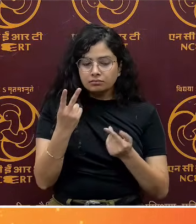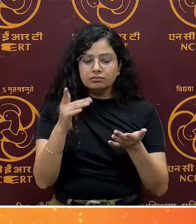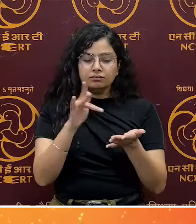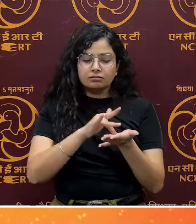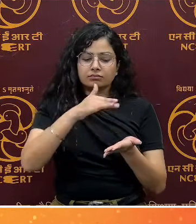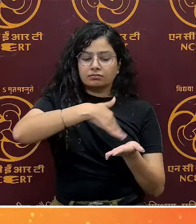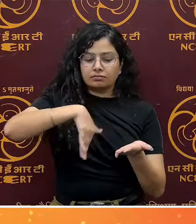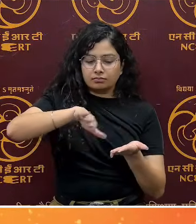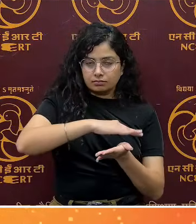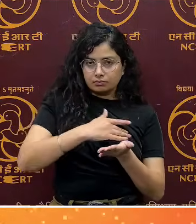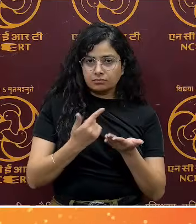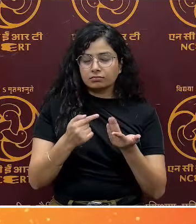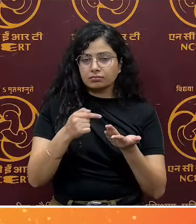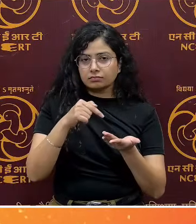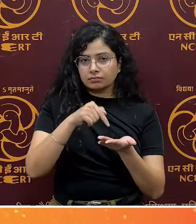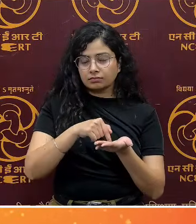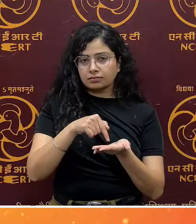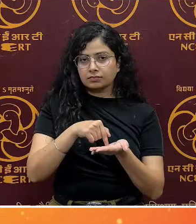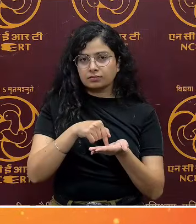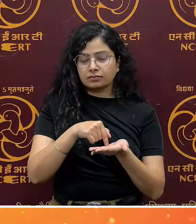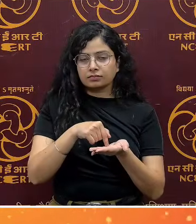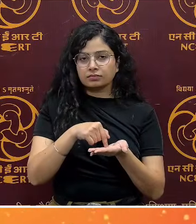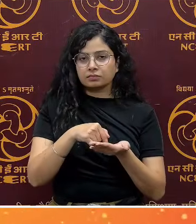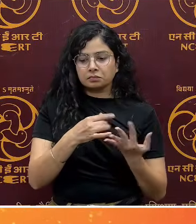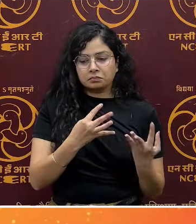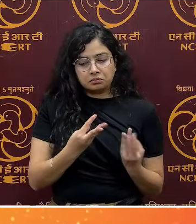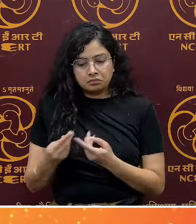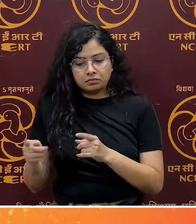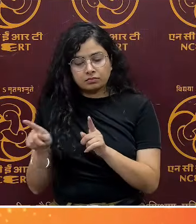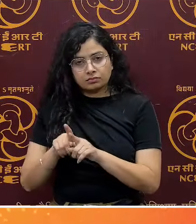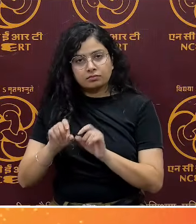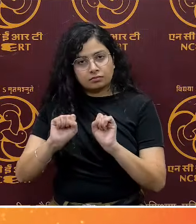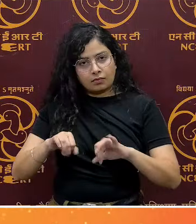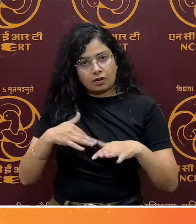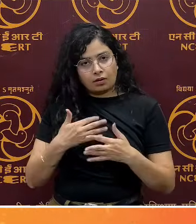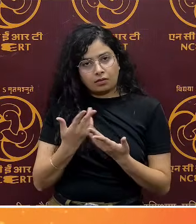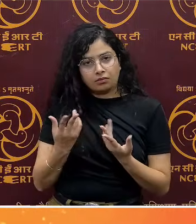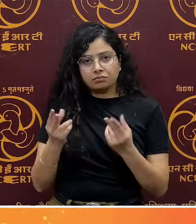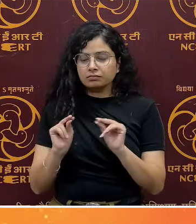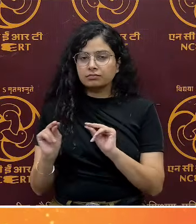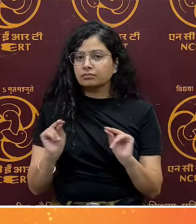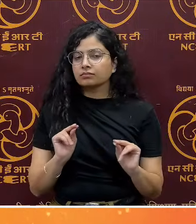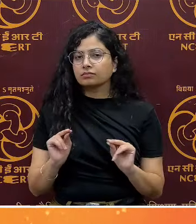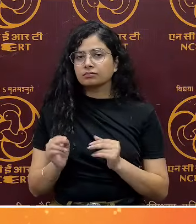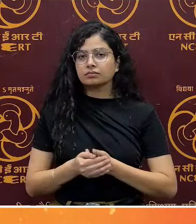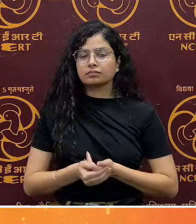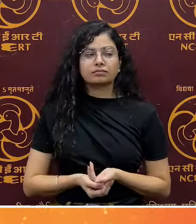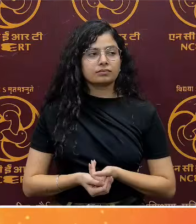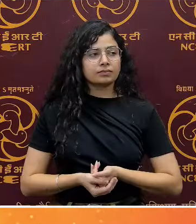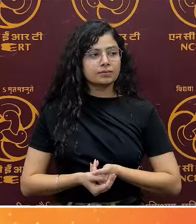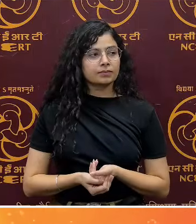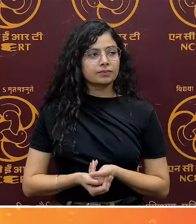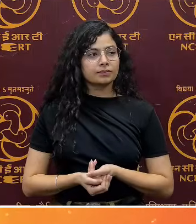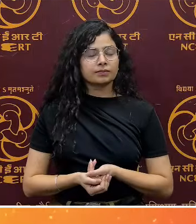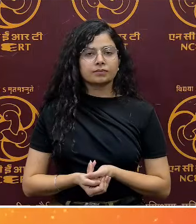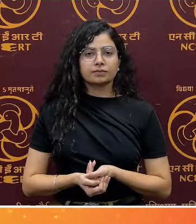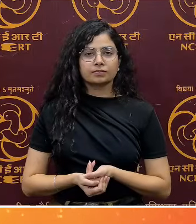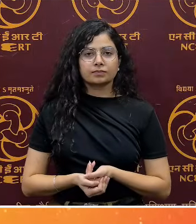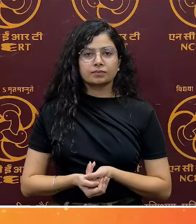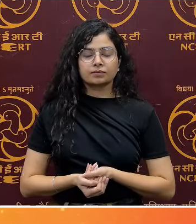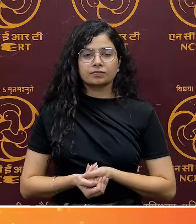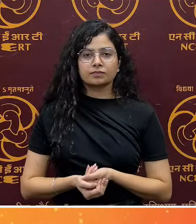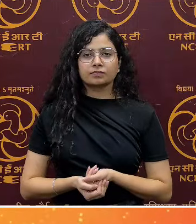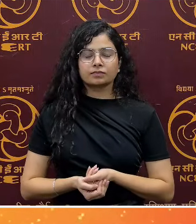areas represent this these series. Click on the next button, and we will separate again it by clicking on it.